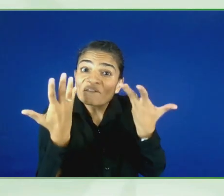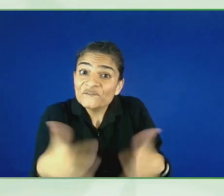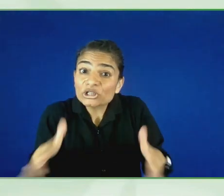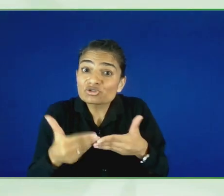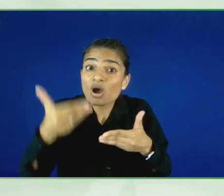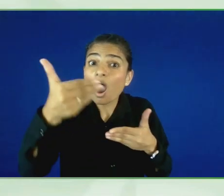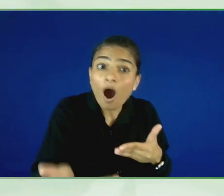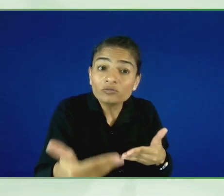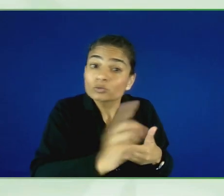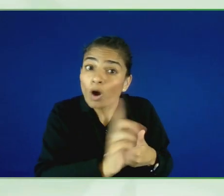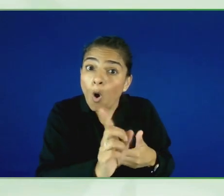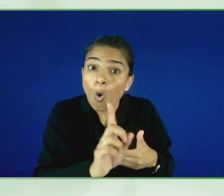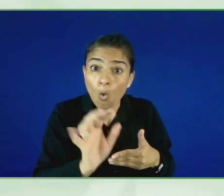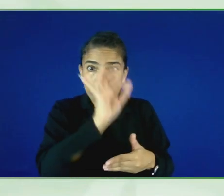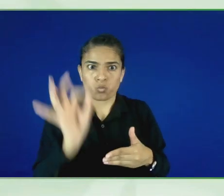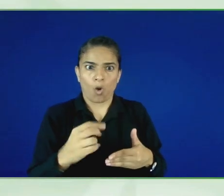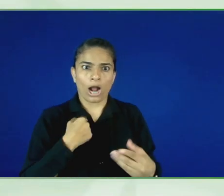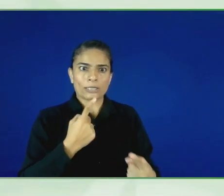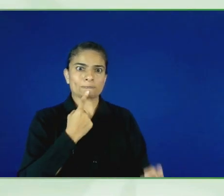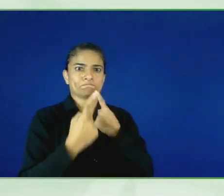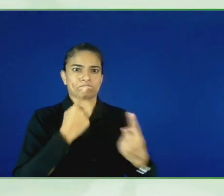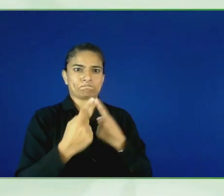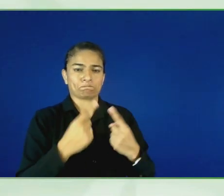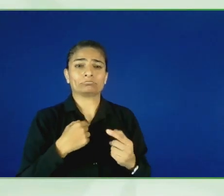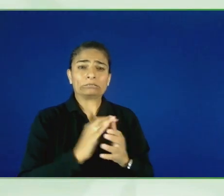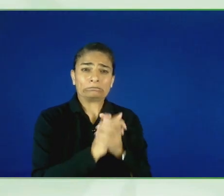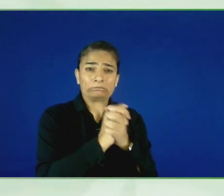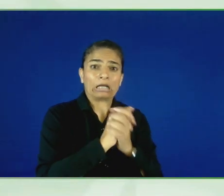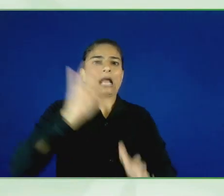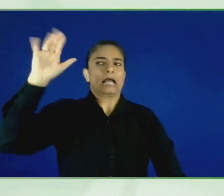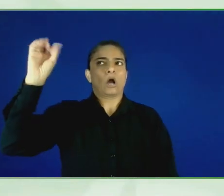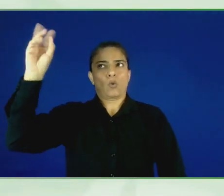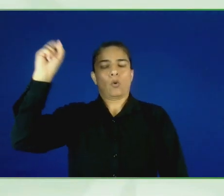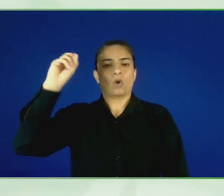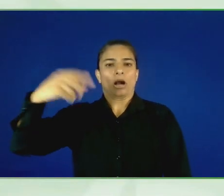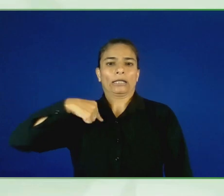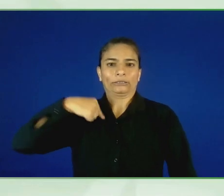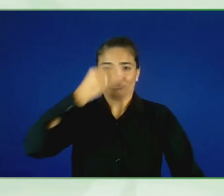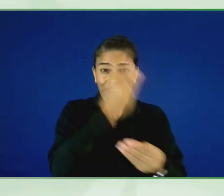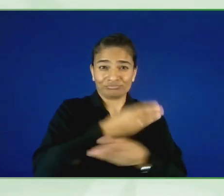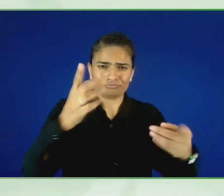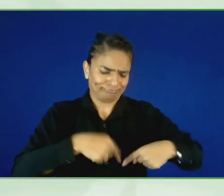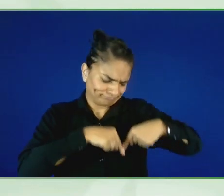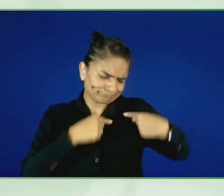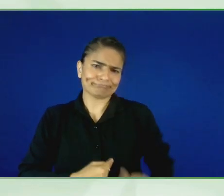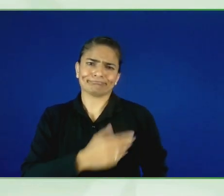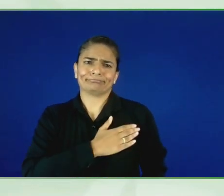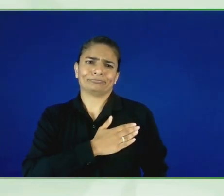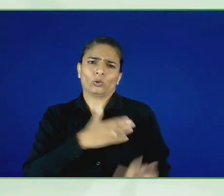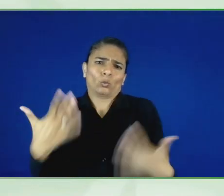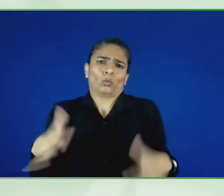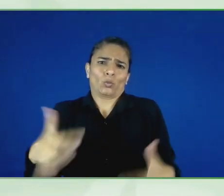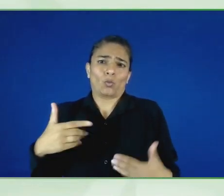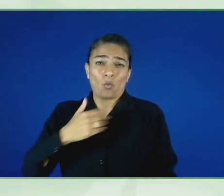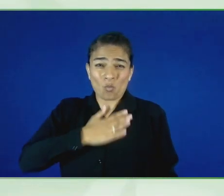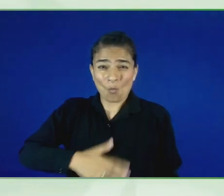appreciate it. So I promised him, he's doing a big heart in the background, I promised him I would say that. That's the giveaway for you yourself,